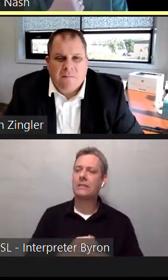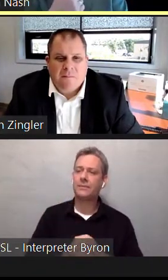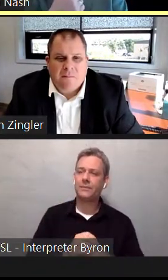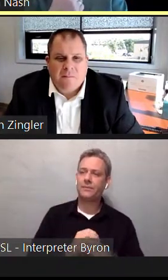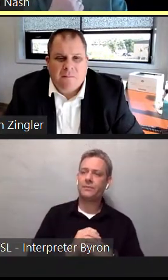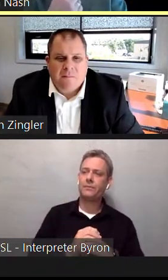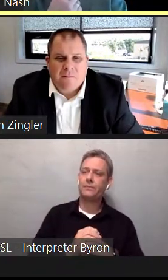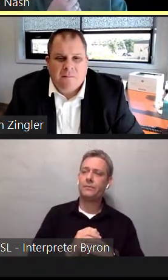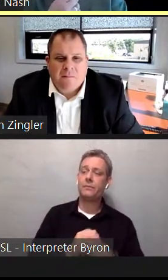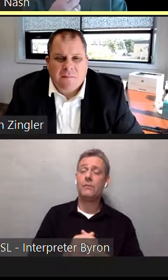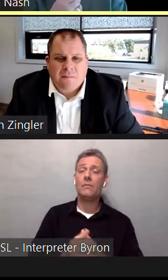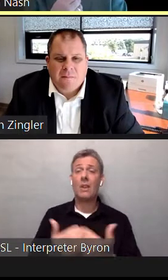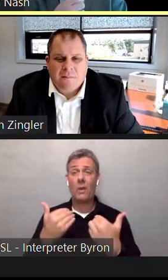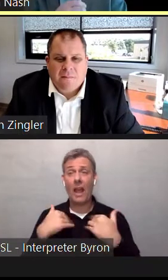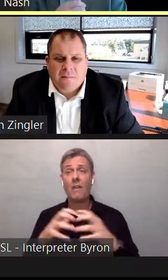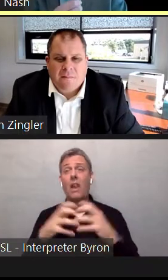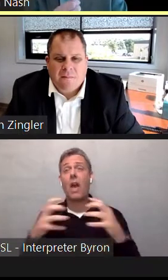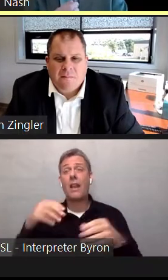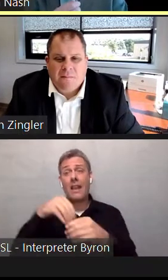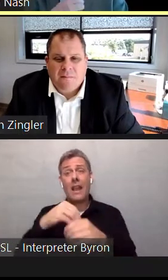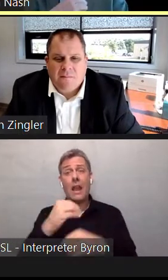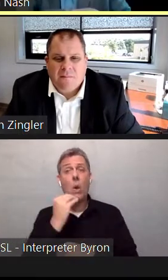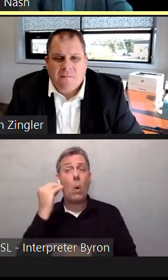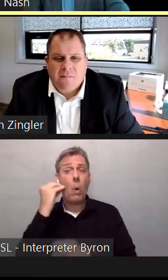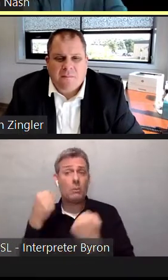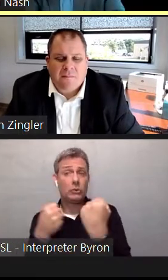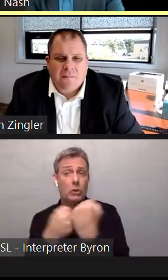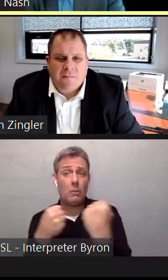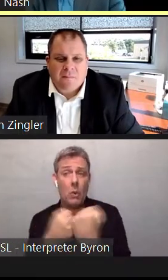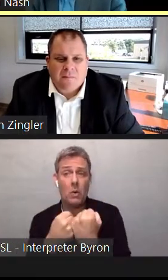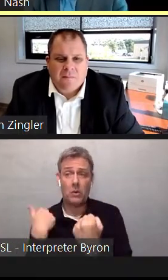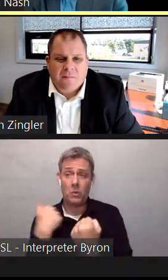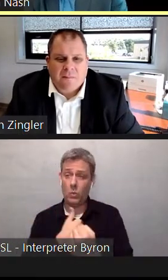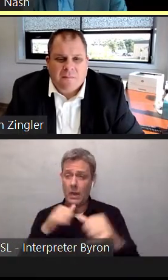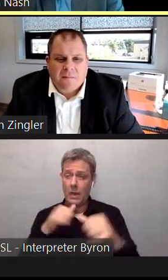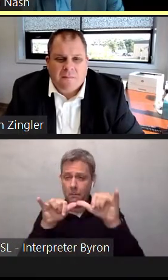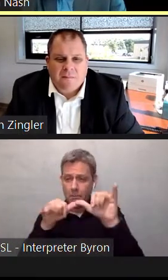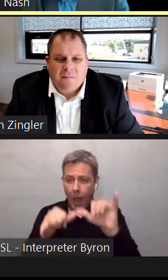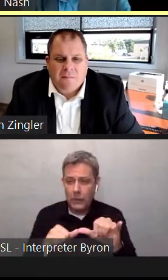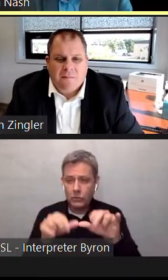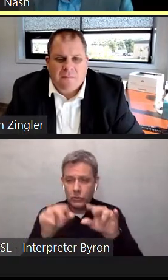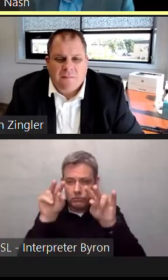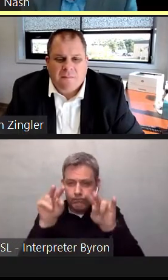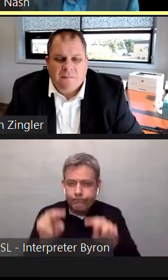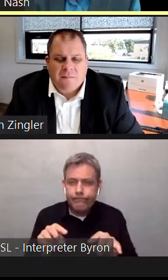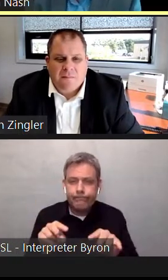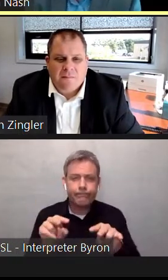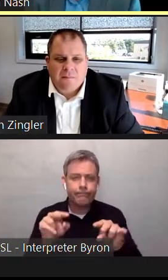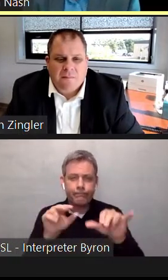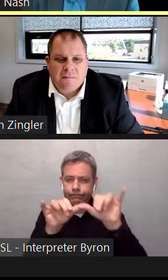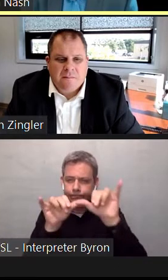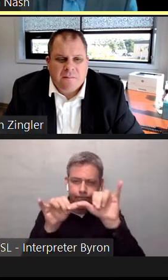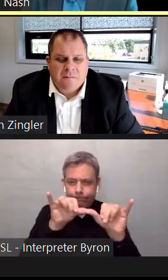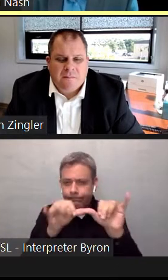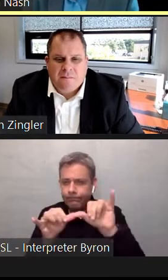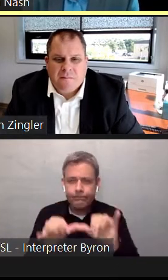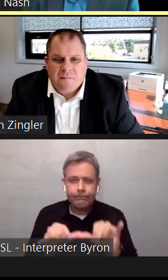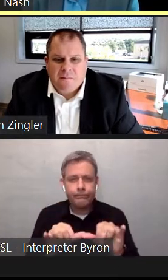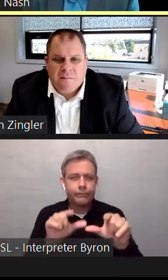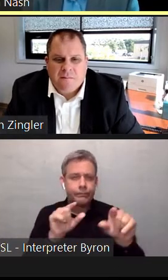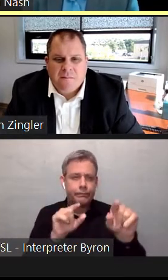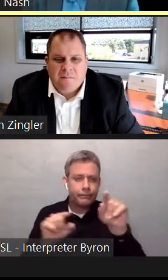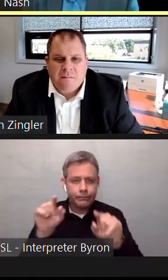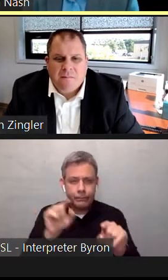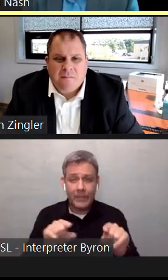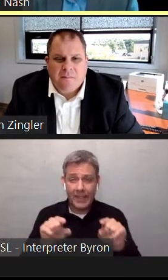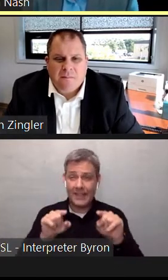We do a lot of in-home supports, and so we measure and watch this. Interestingly, over the course of the pandemic,